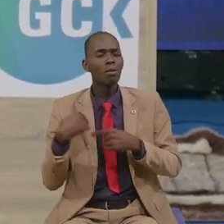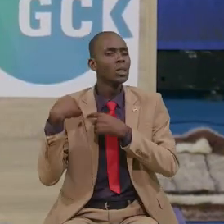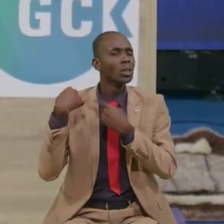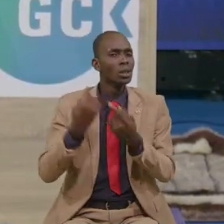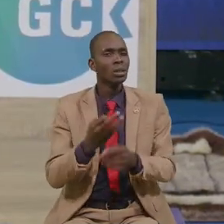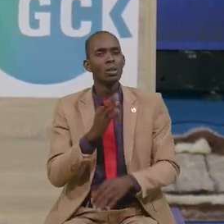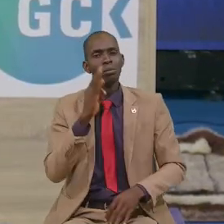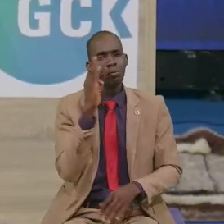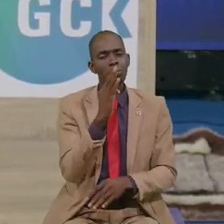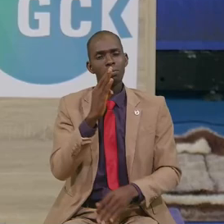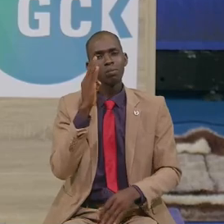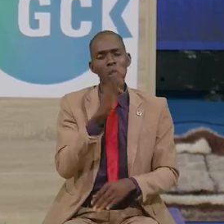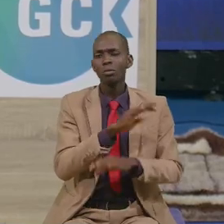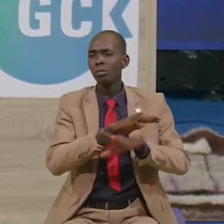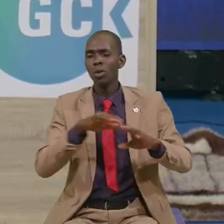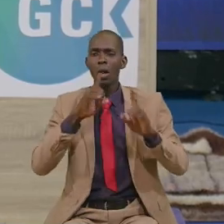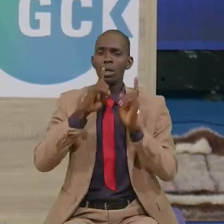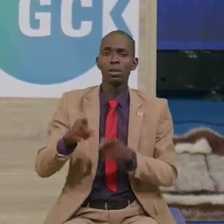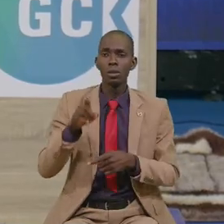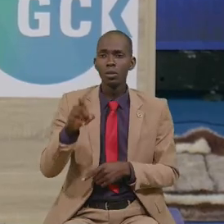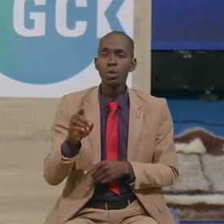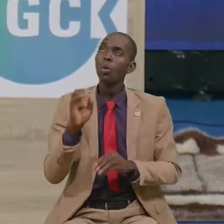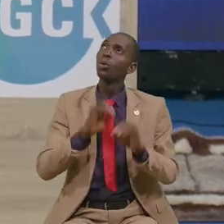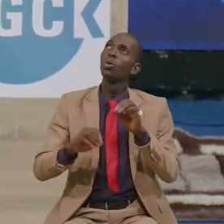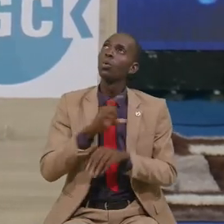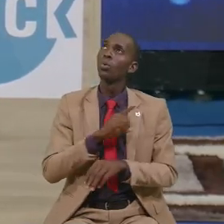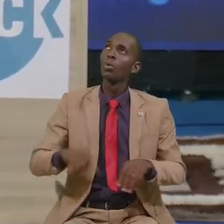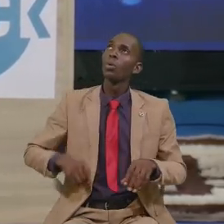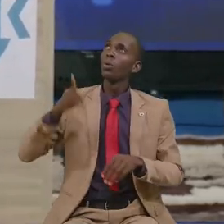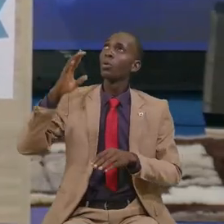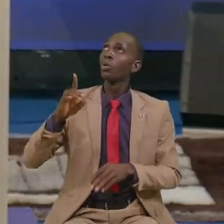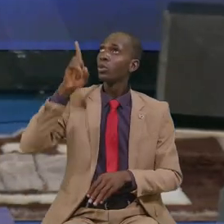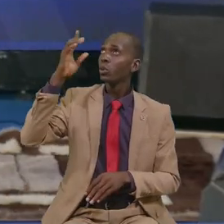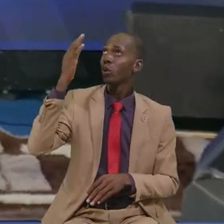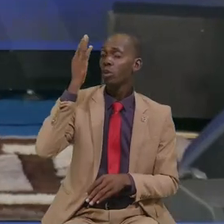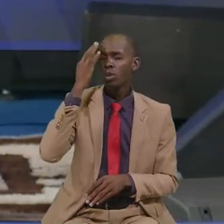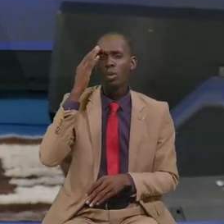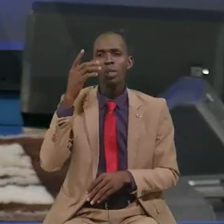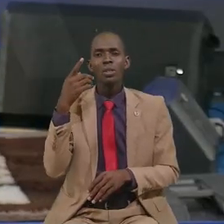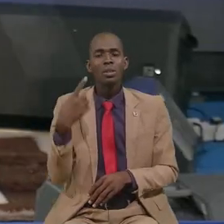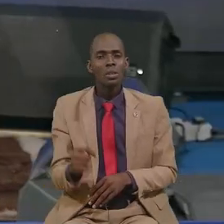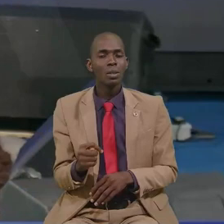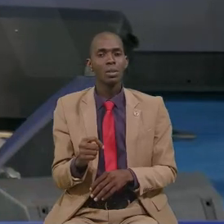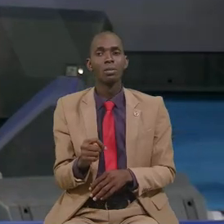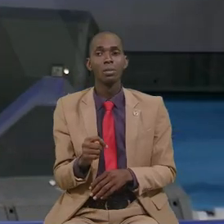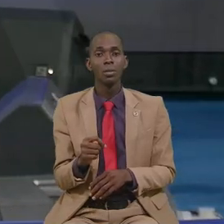and they didn't respond, O Lord God, thou knowest, they can't be saved if we are